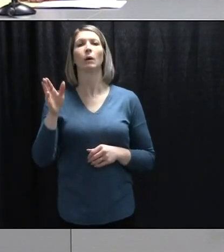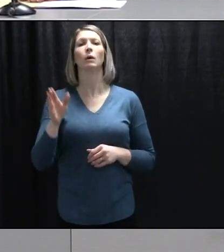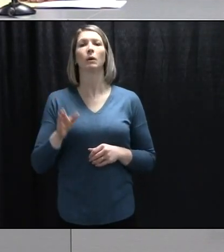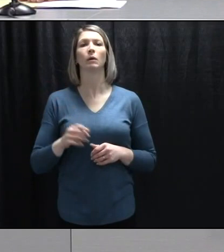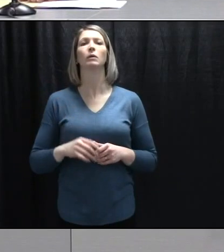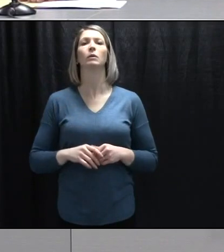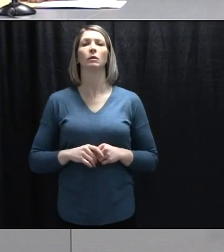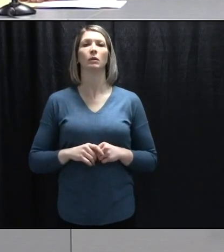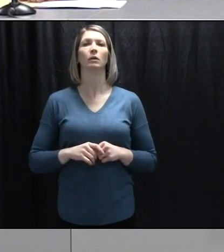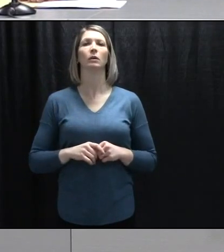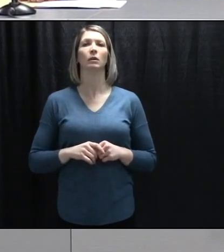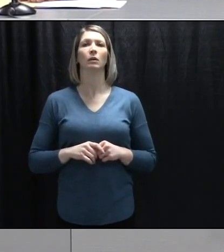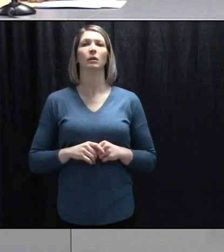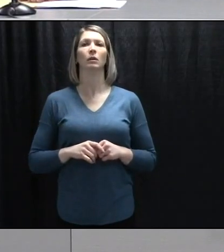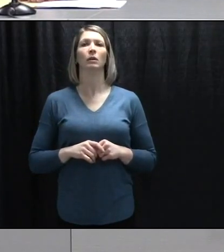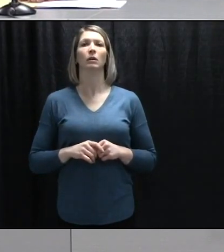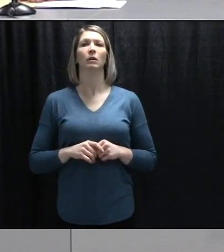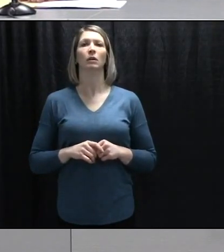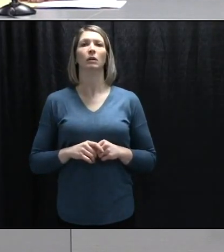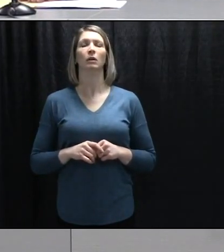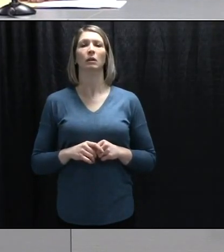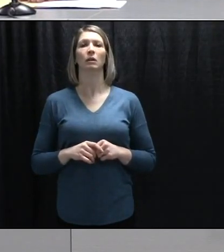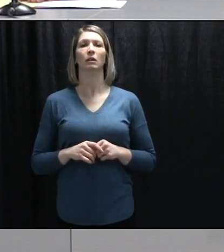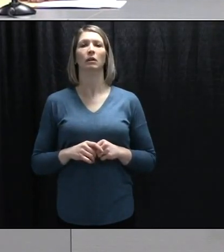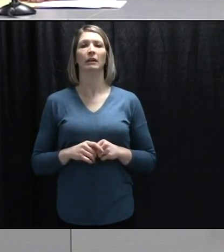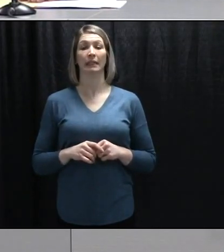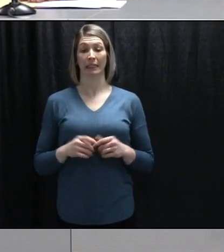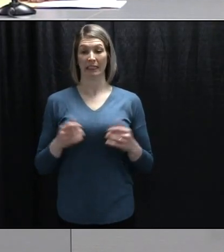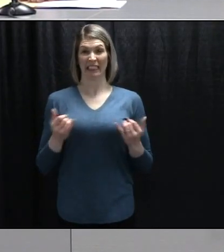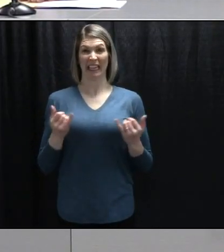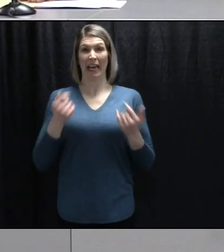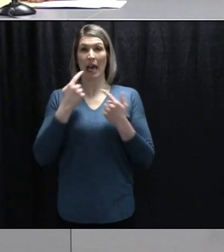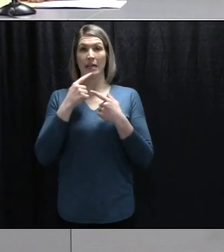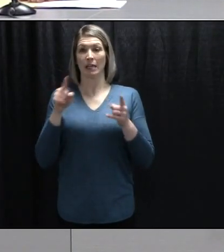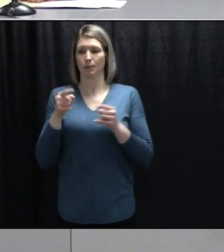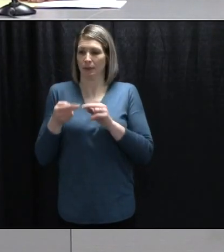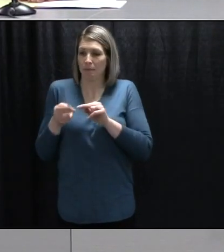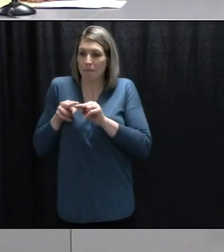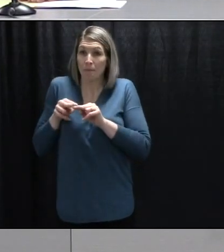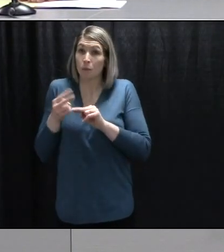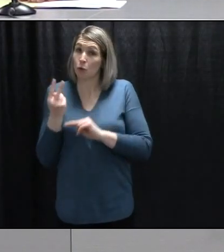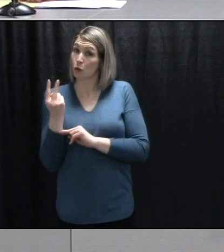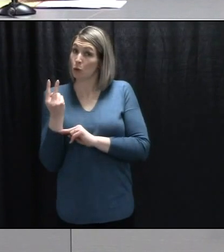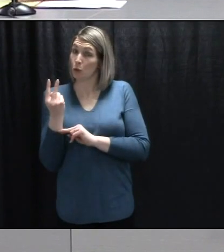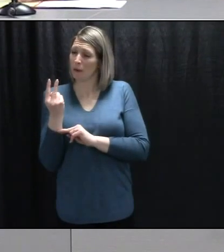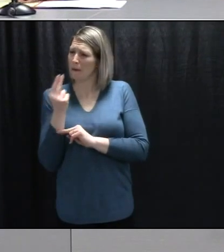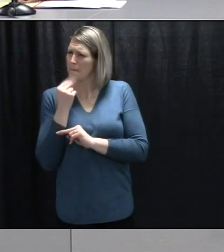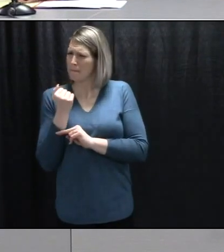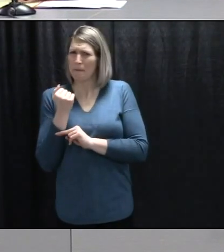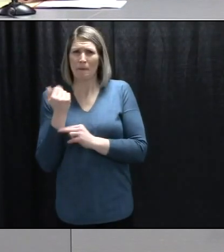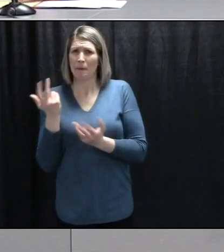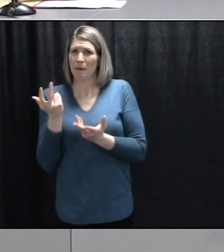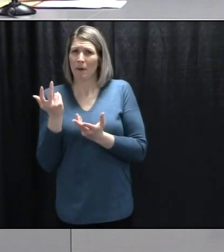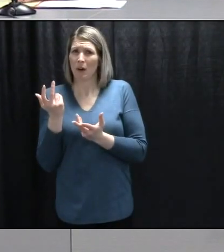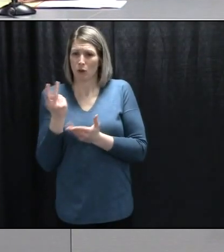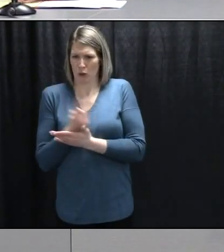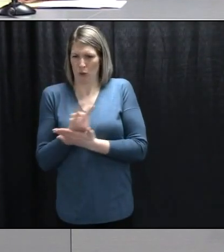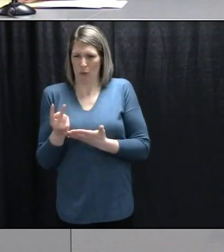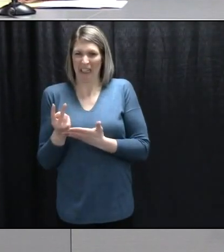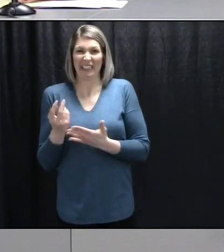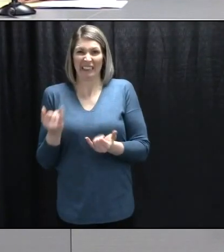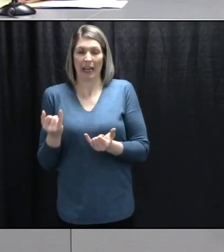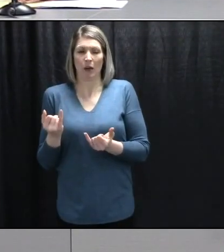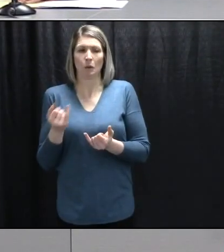This is the smallest increase in the number of cases that we've seen in over 2 weeks now. Is this a sign that